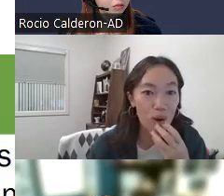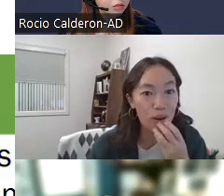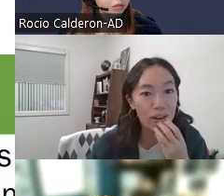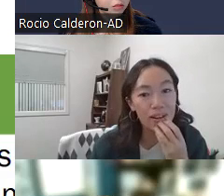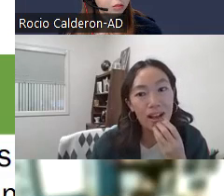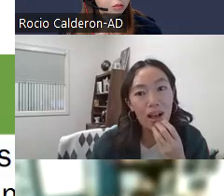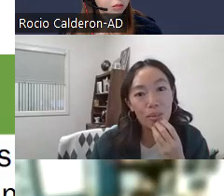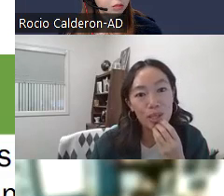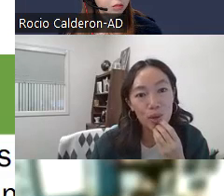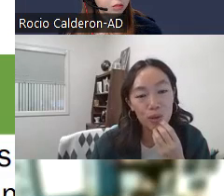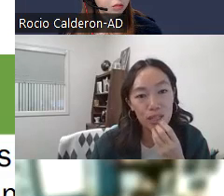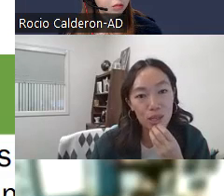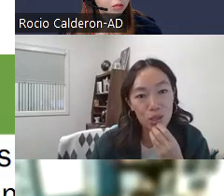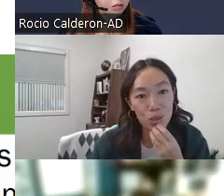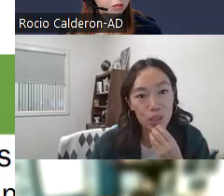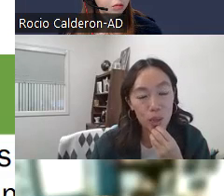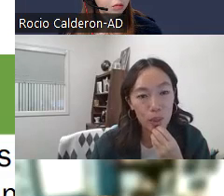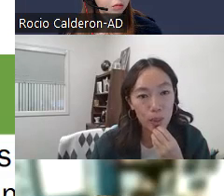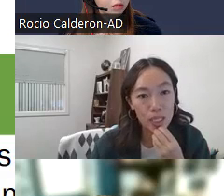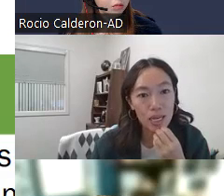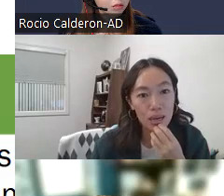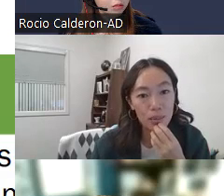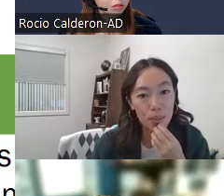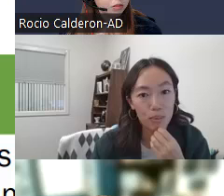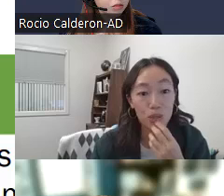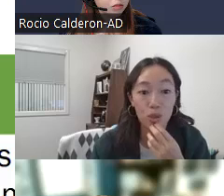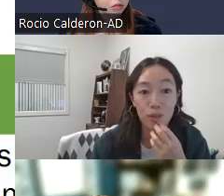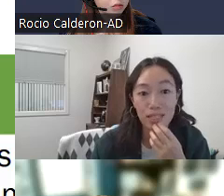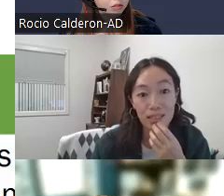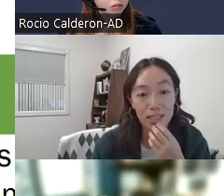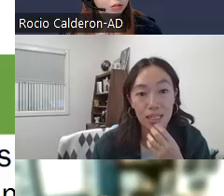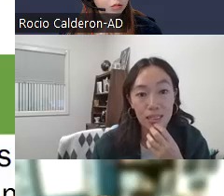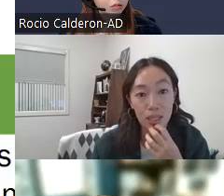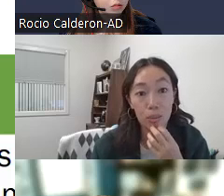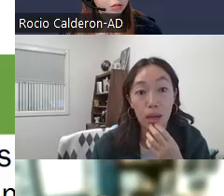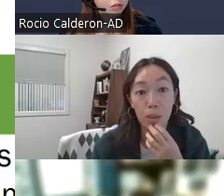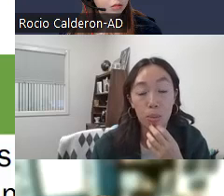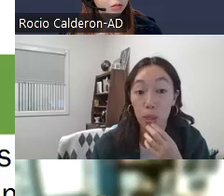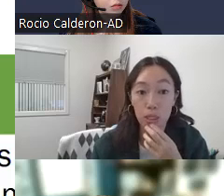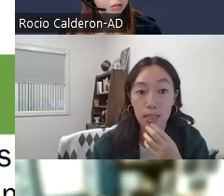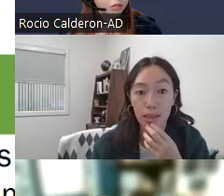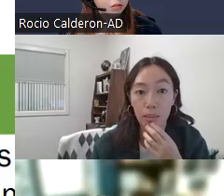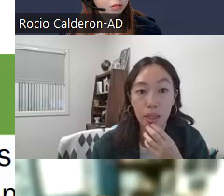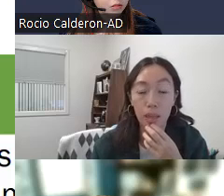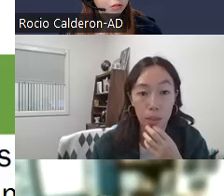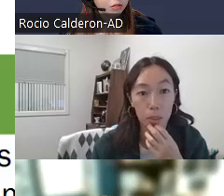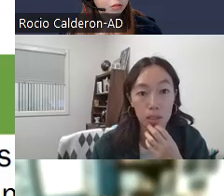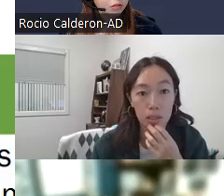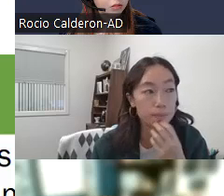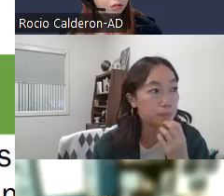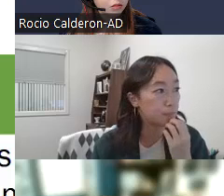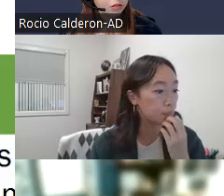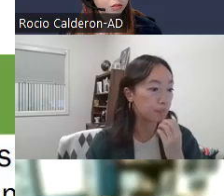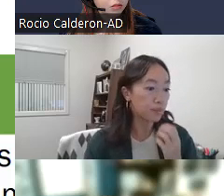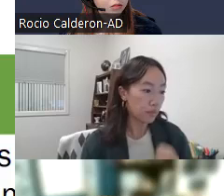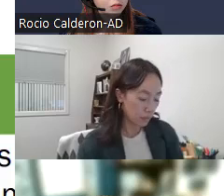out a lawnmower. And so for these measures, we do recommend potentially for the CSC to consider prioritizing them in the upcoming